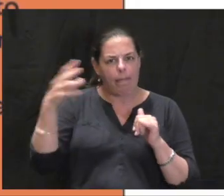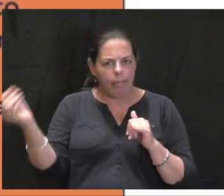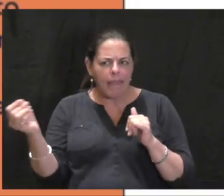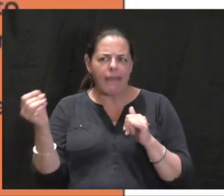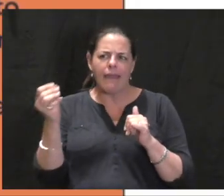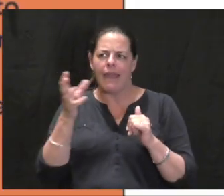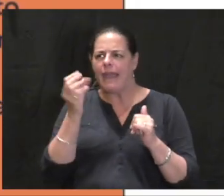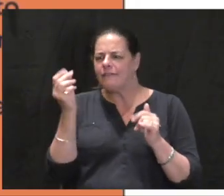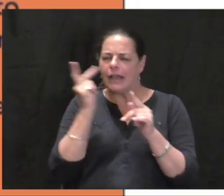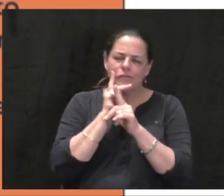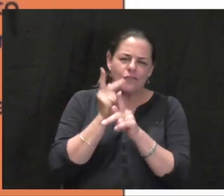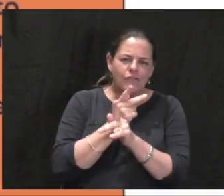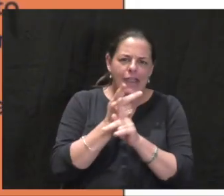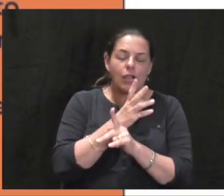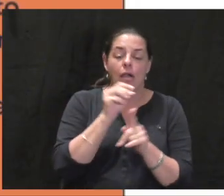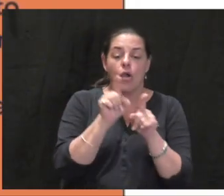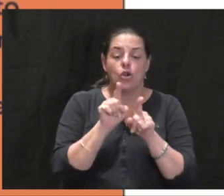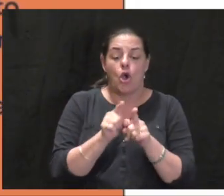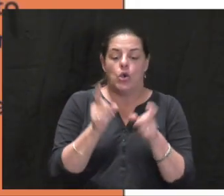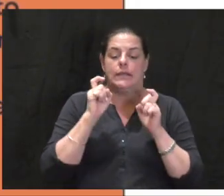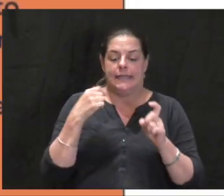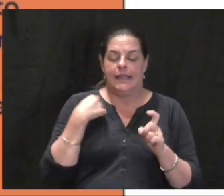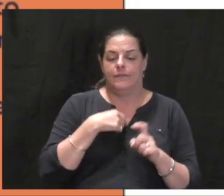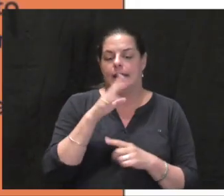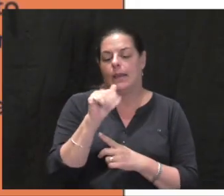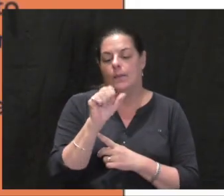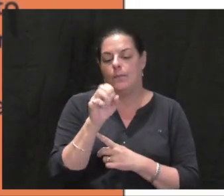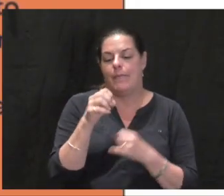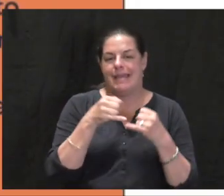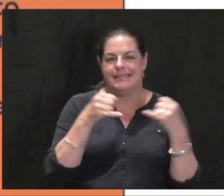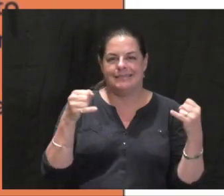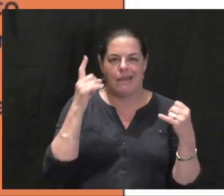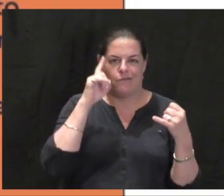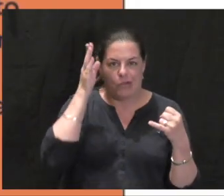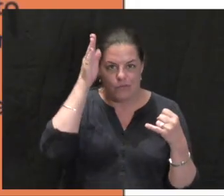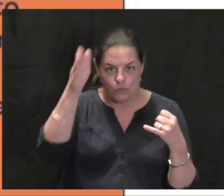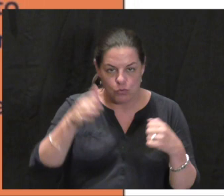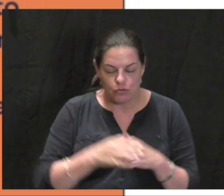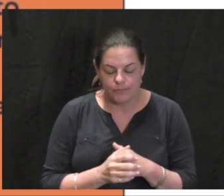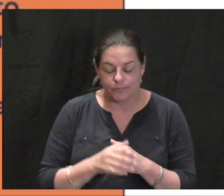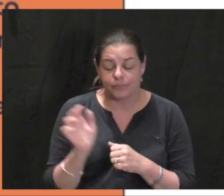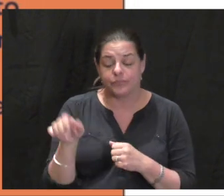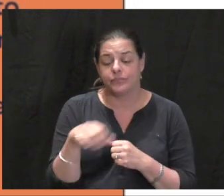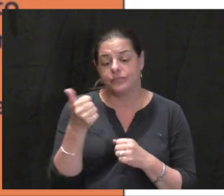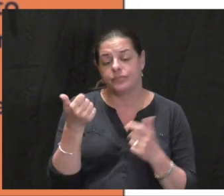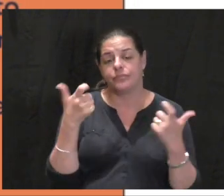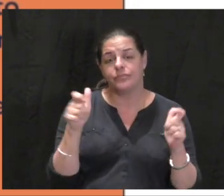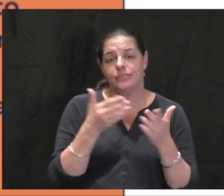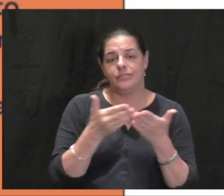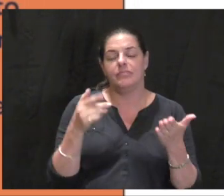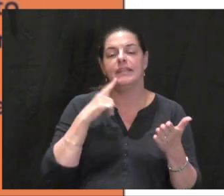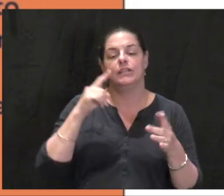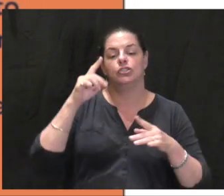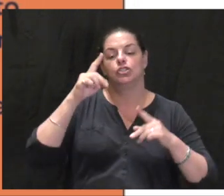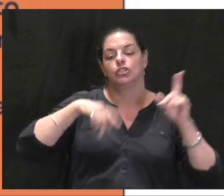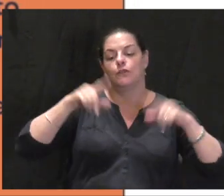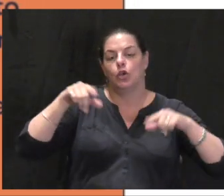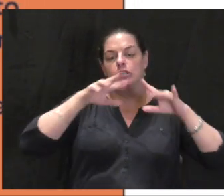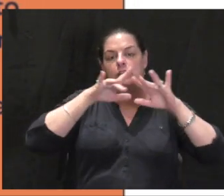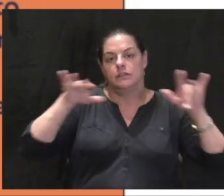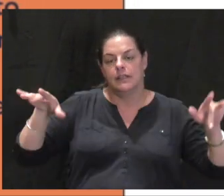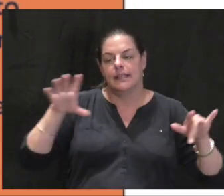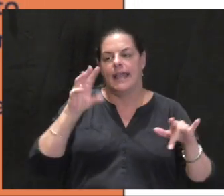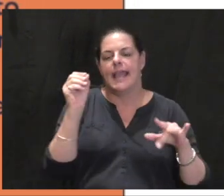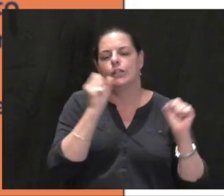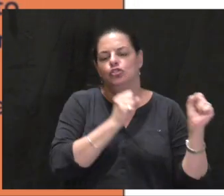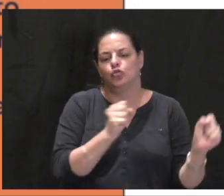recruitment strategy. So again, because my position did not previously exist, the work sits within our human resources department, and a